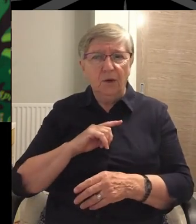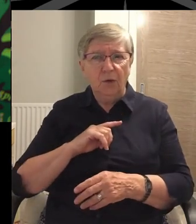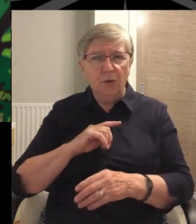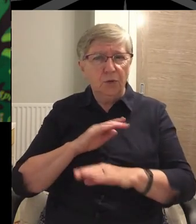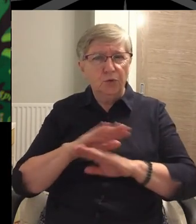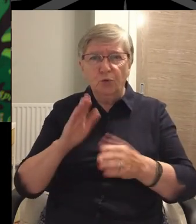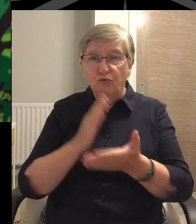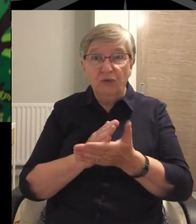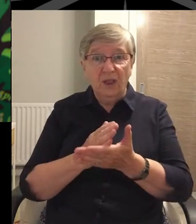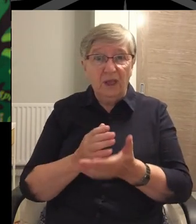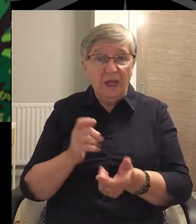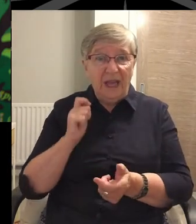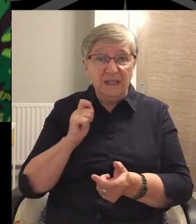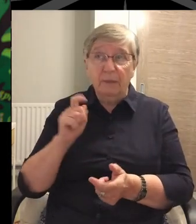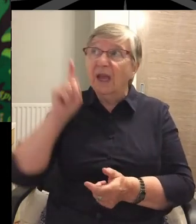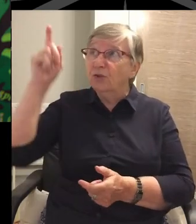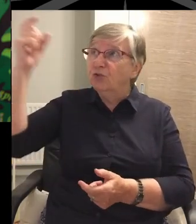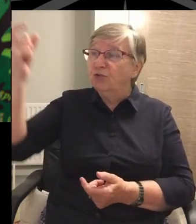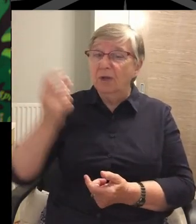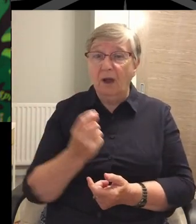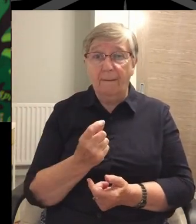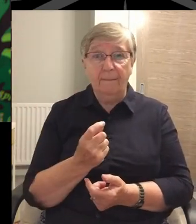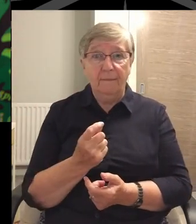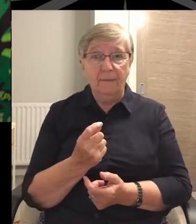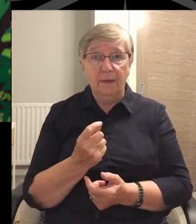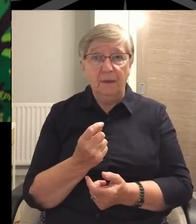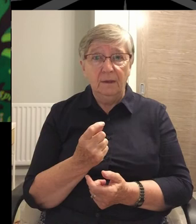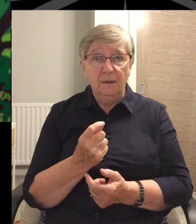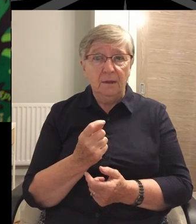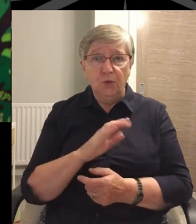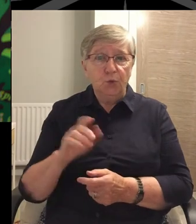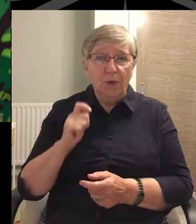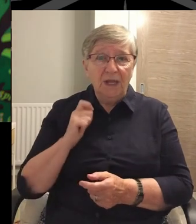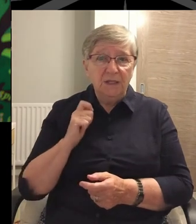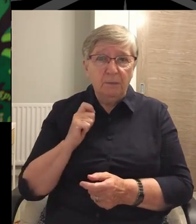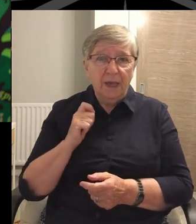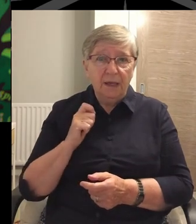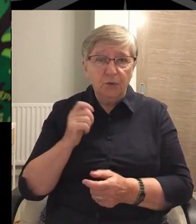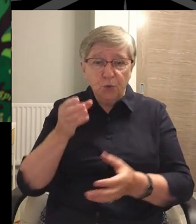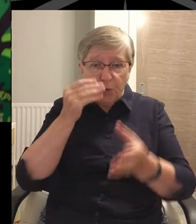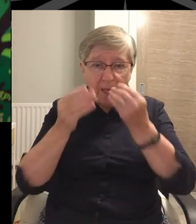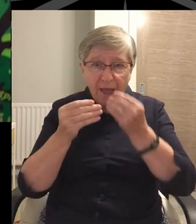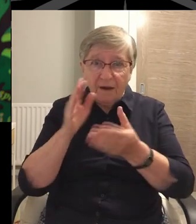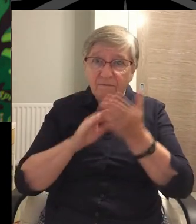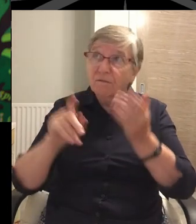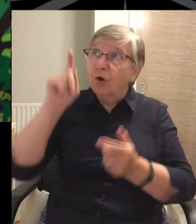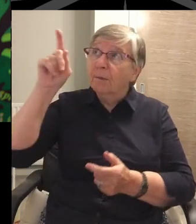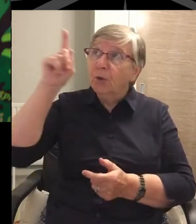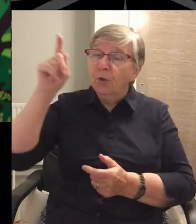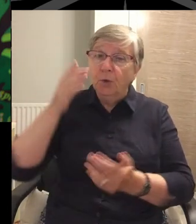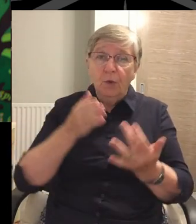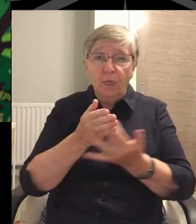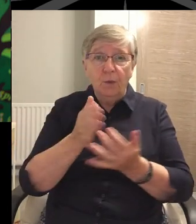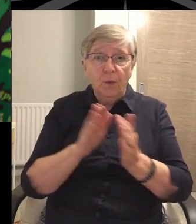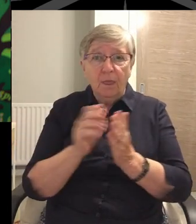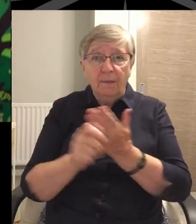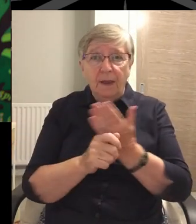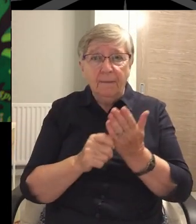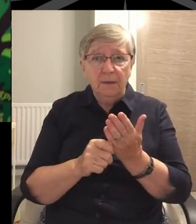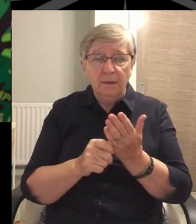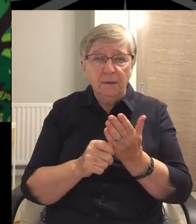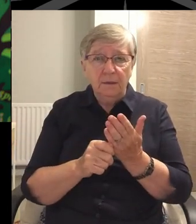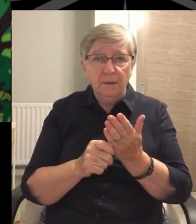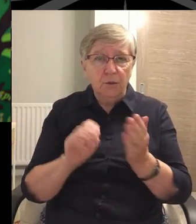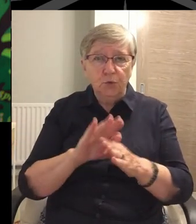they don't really expect you to turn up. They don't expect you to speak from the pages of Scripture. They don't expect you to touch